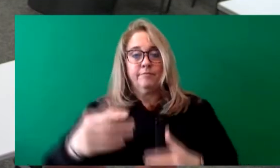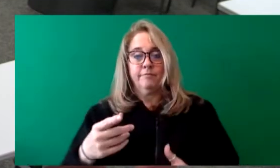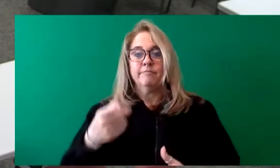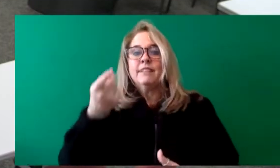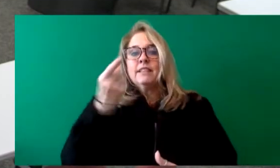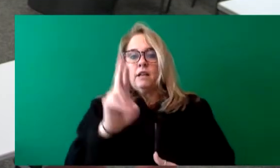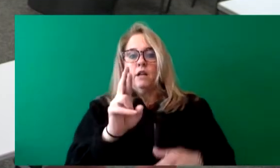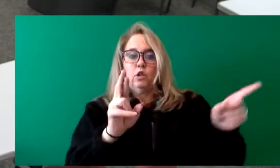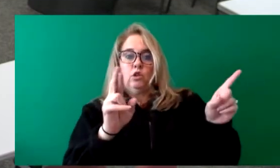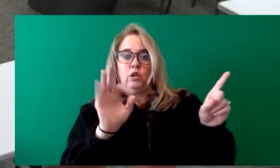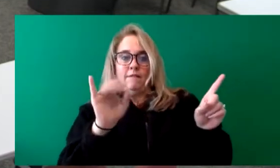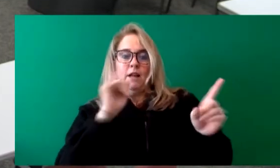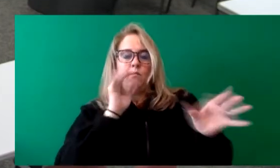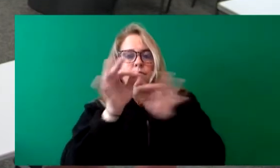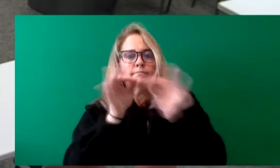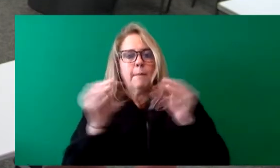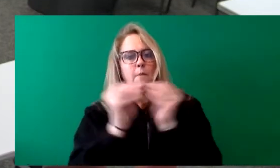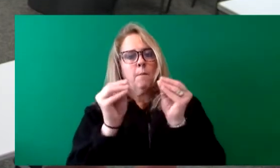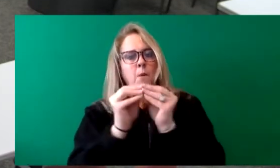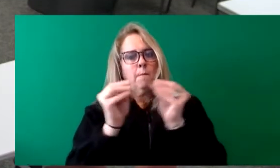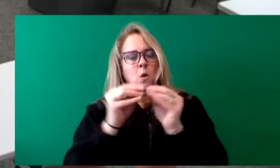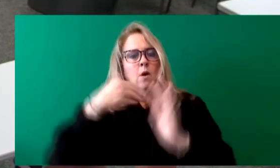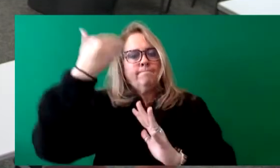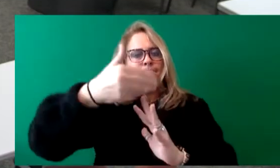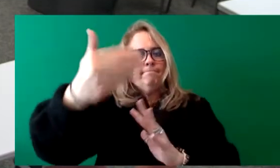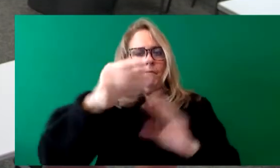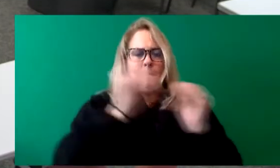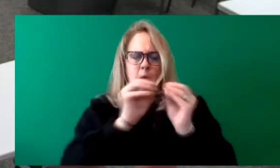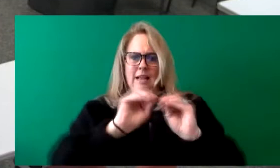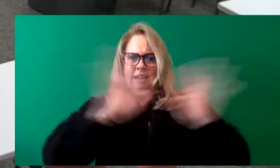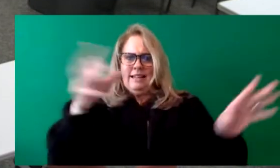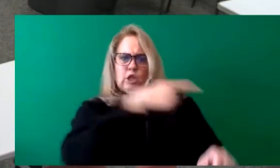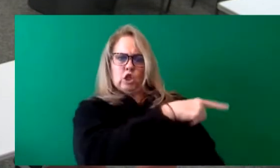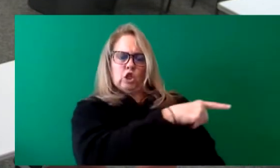may, thank you. Other board member comments? Yes, please.